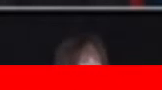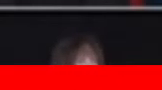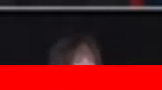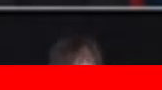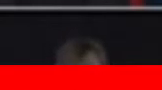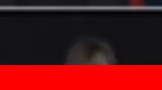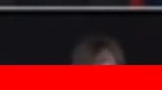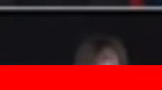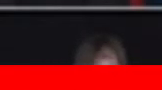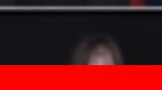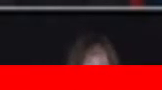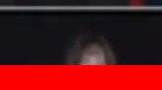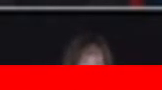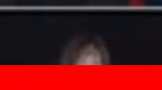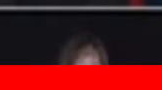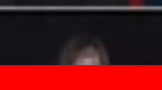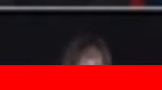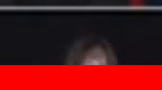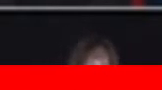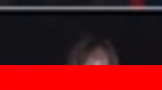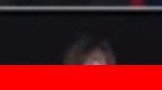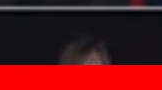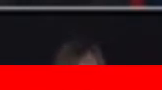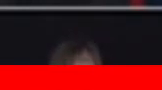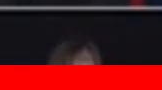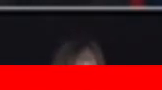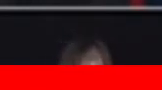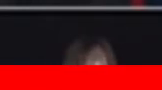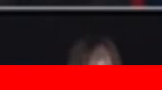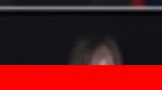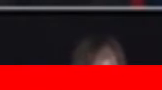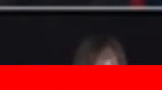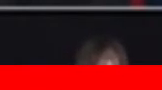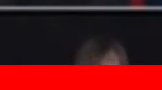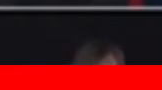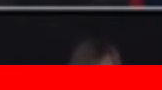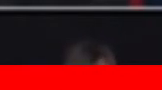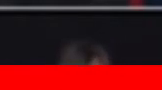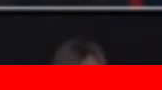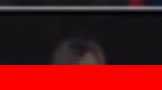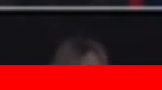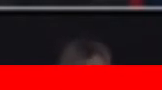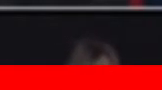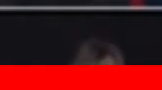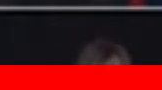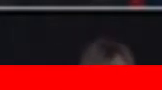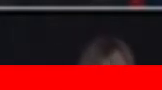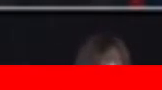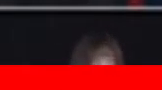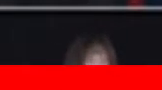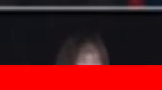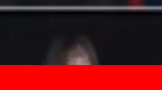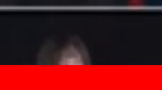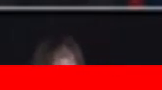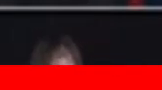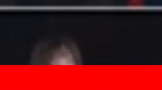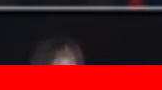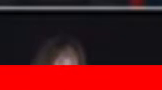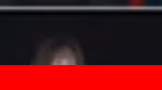these restrictions, abide by the lockdown? I don't like, Natasha, using the word bring down the hammer,